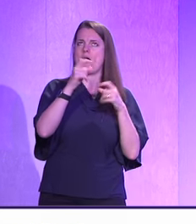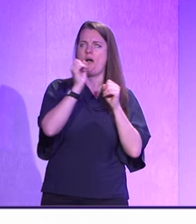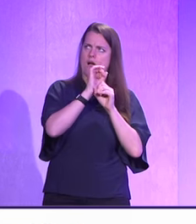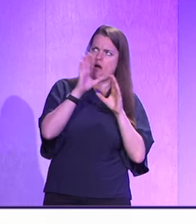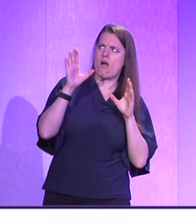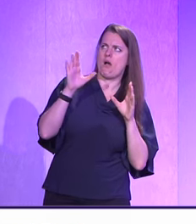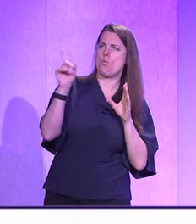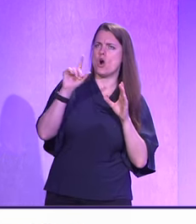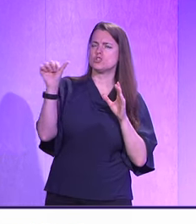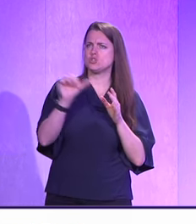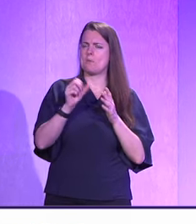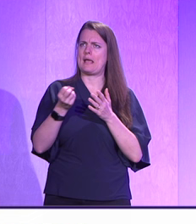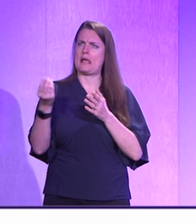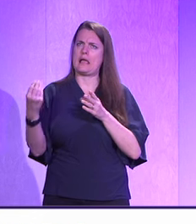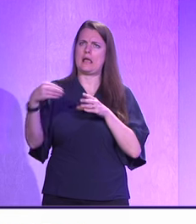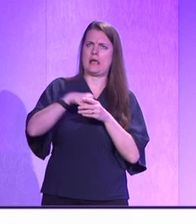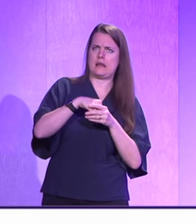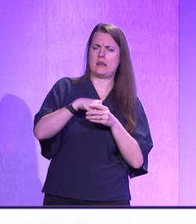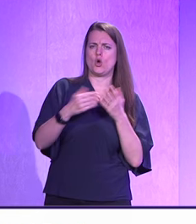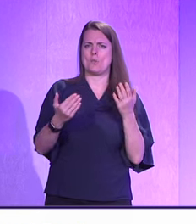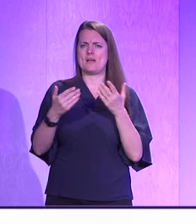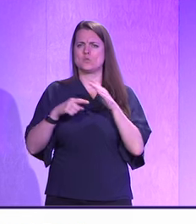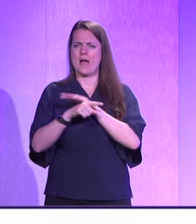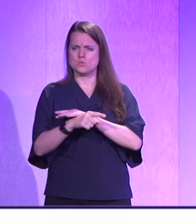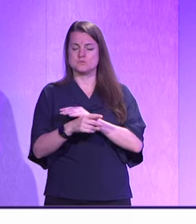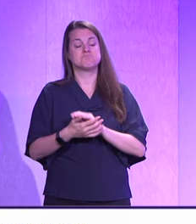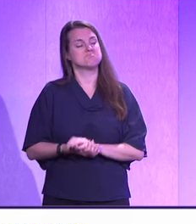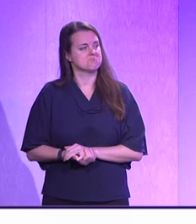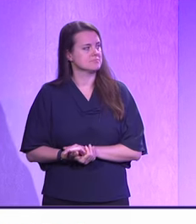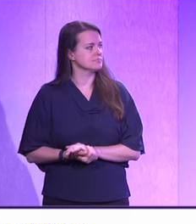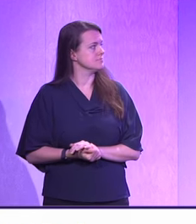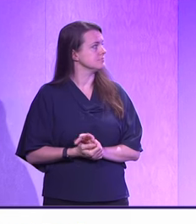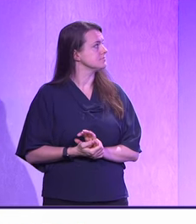really should be in versus out, and that's architecture, what's in, what's out.